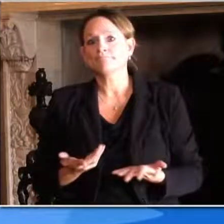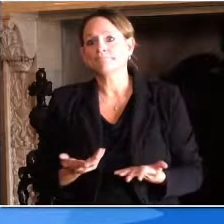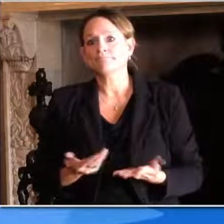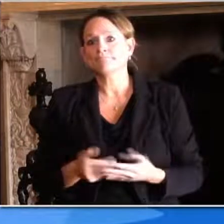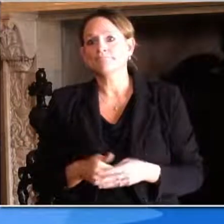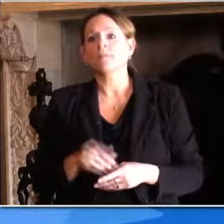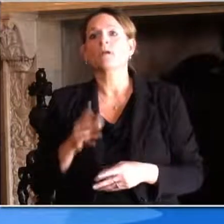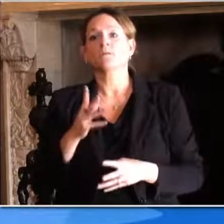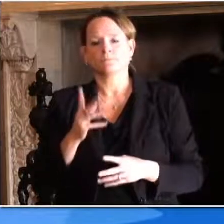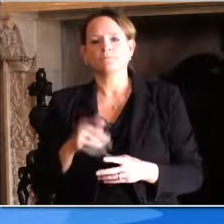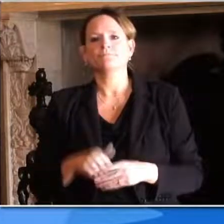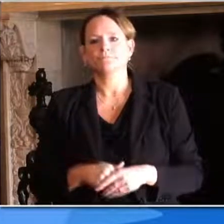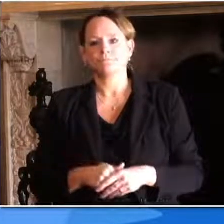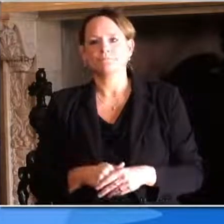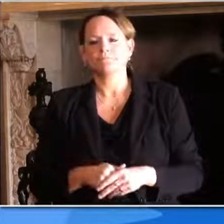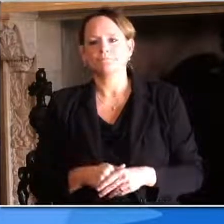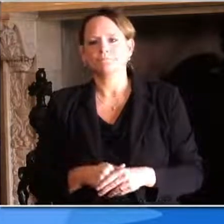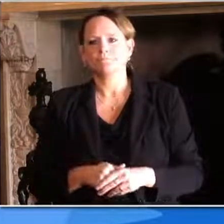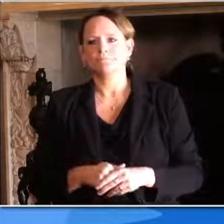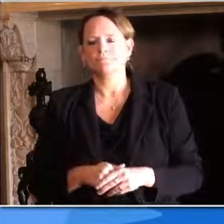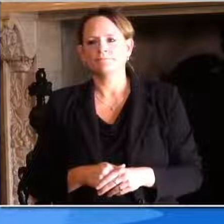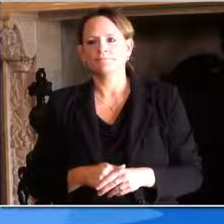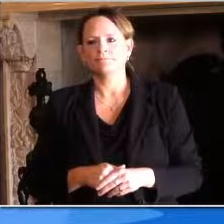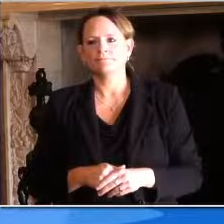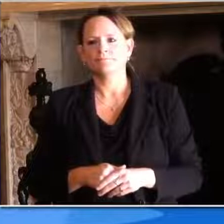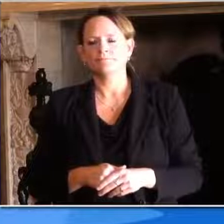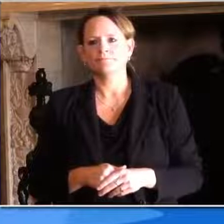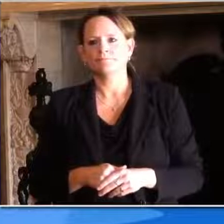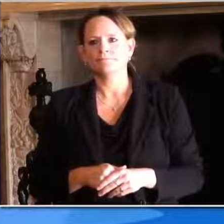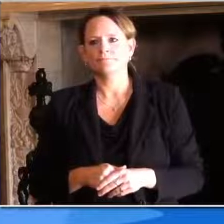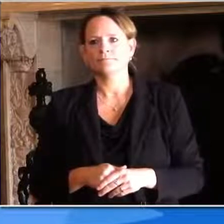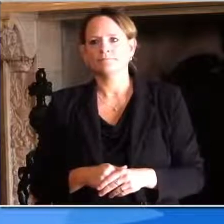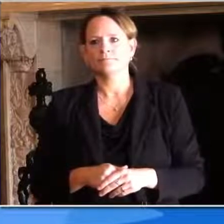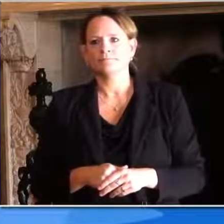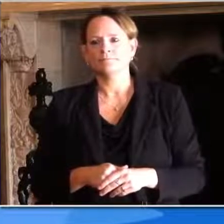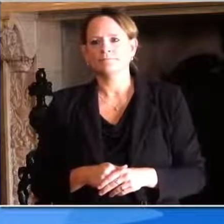Ask you, follow. Go ahead. Can you hear me?